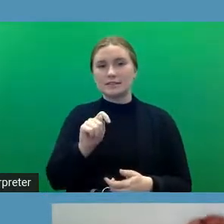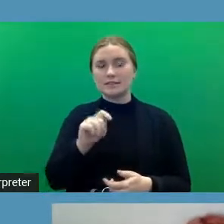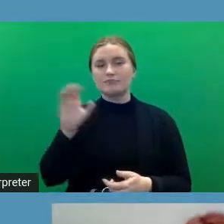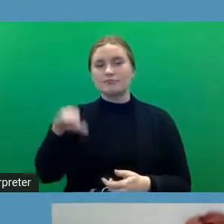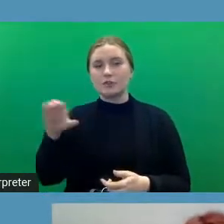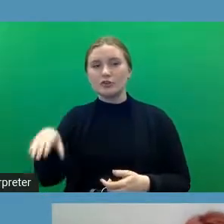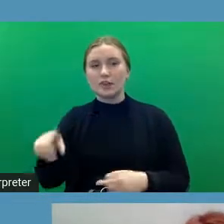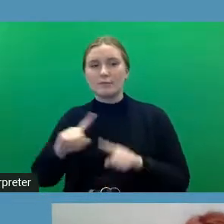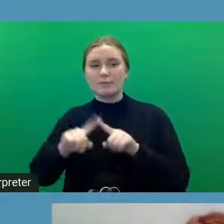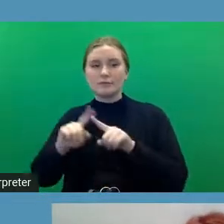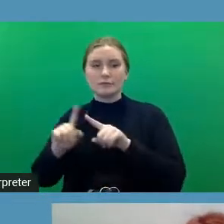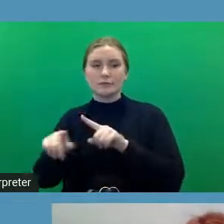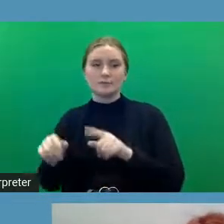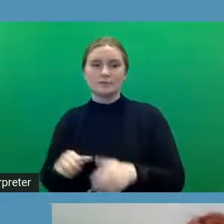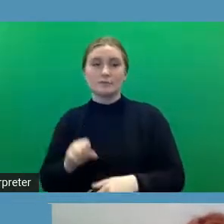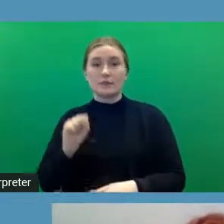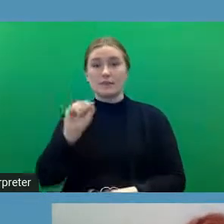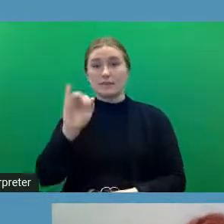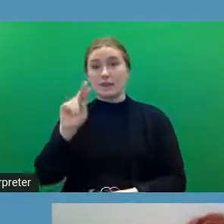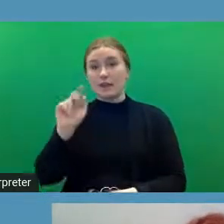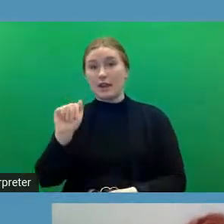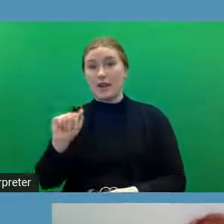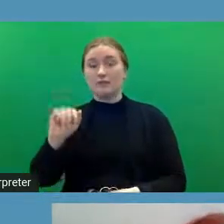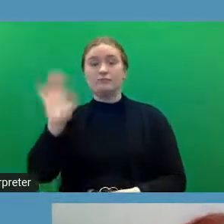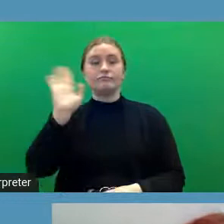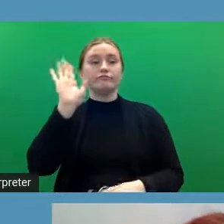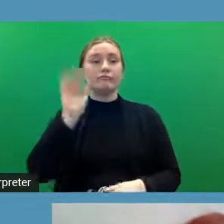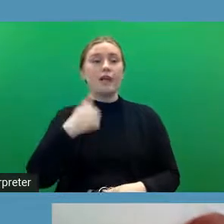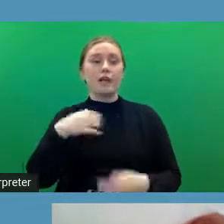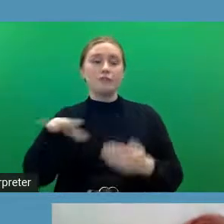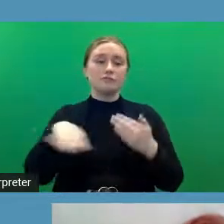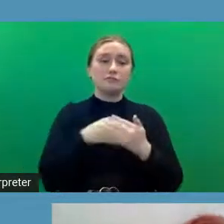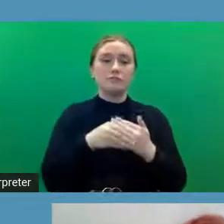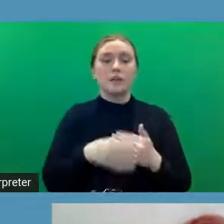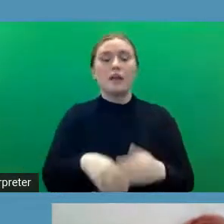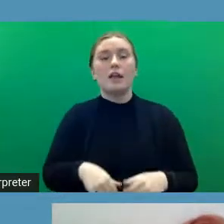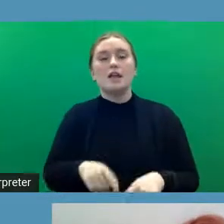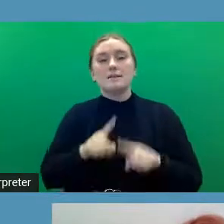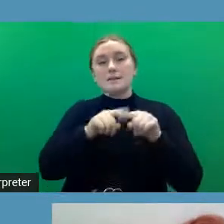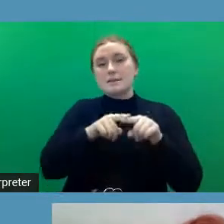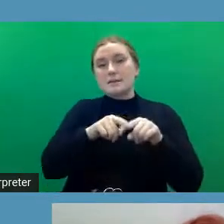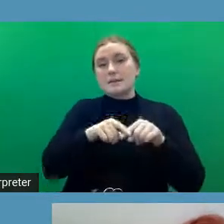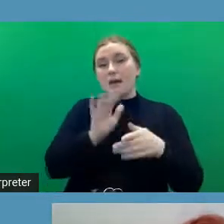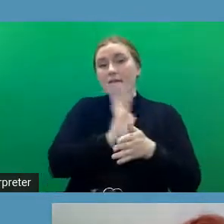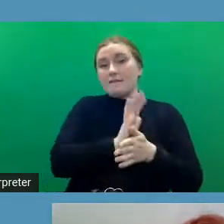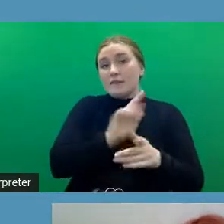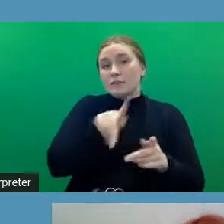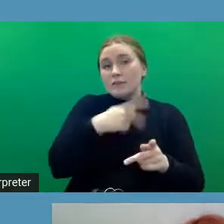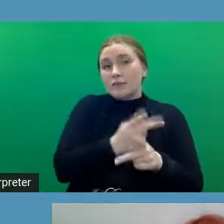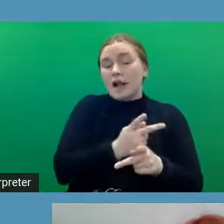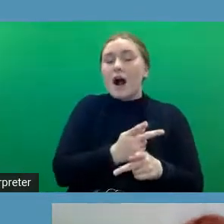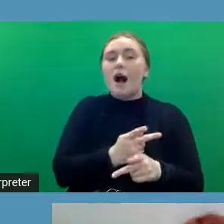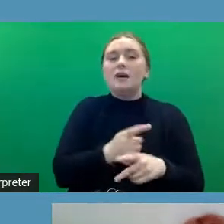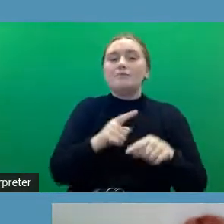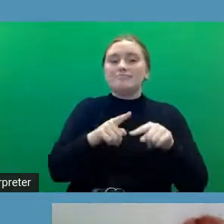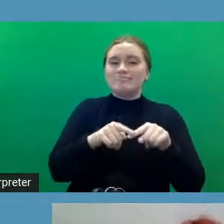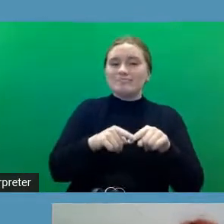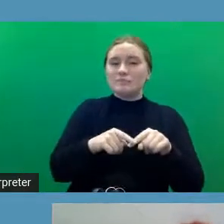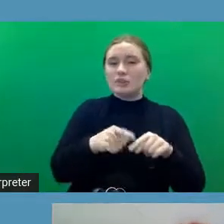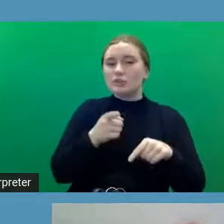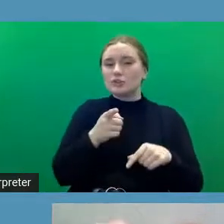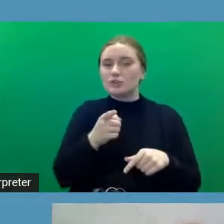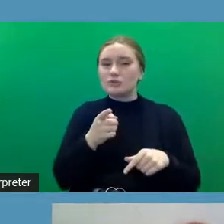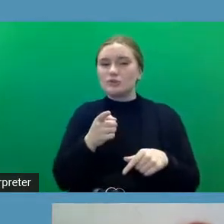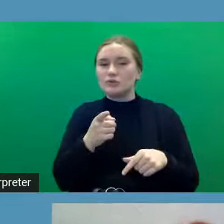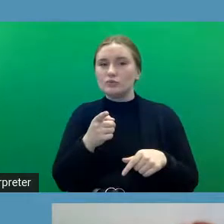But I'll add one quick thing. Depending on the type of video, it really depends on whether or not you can